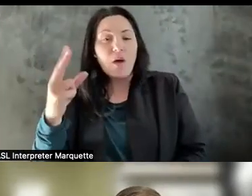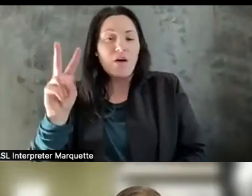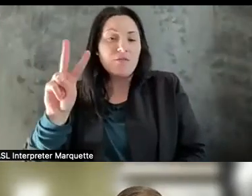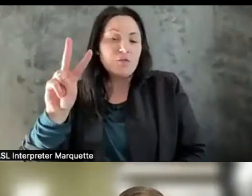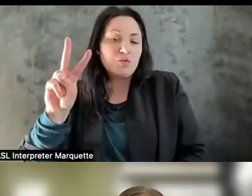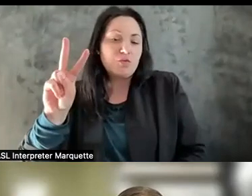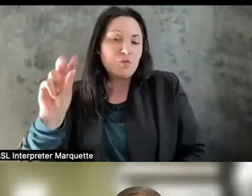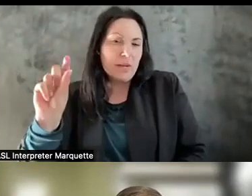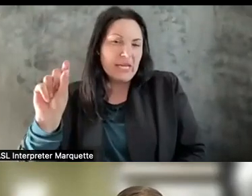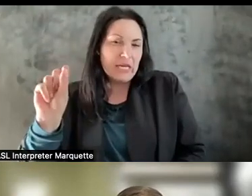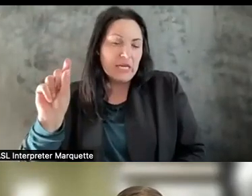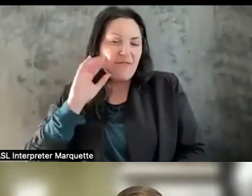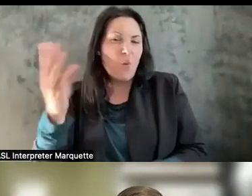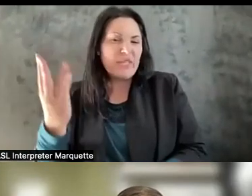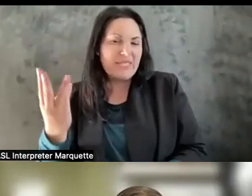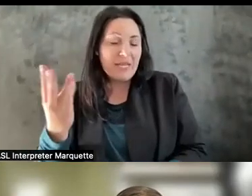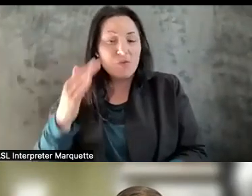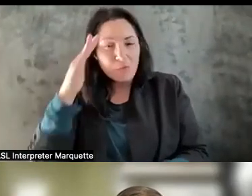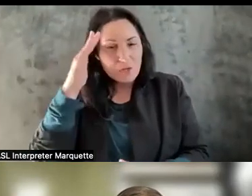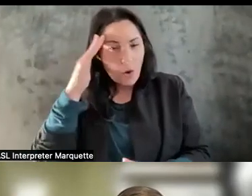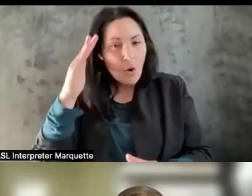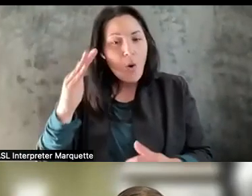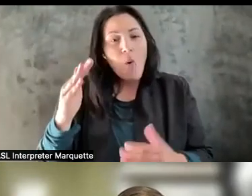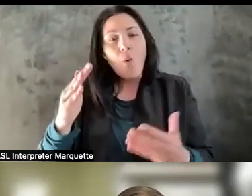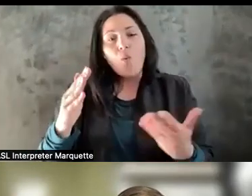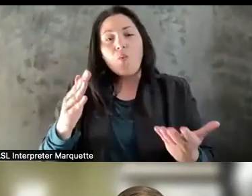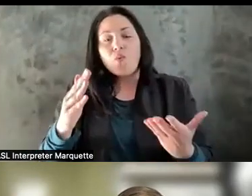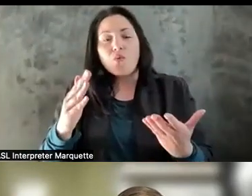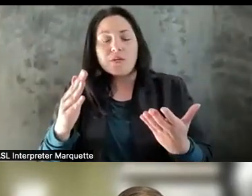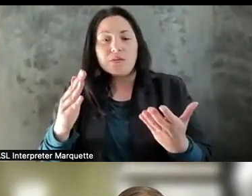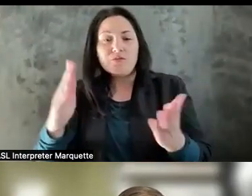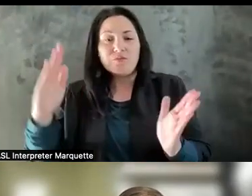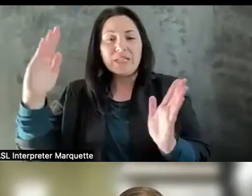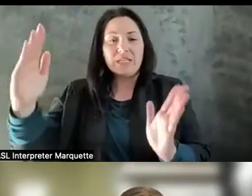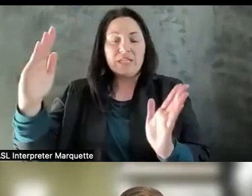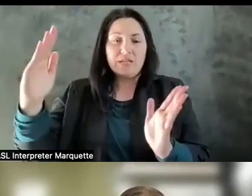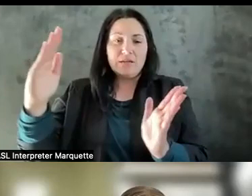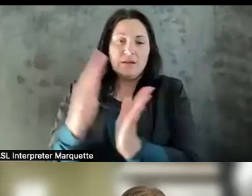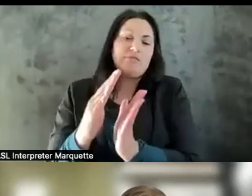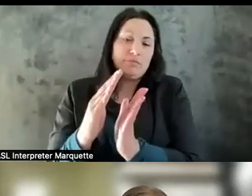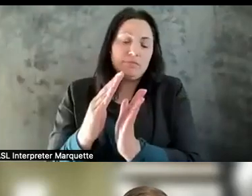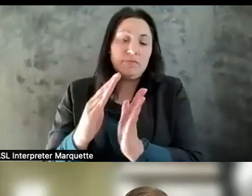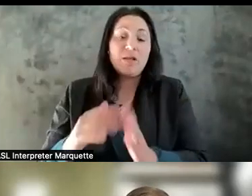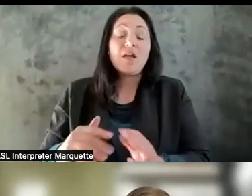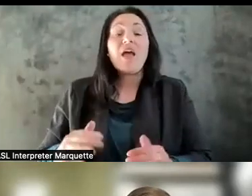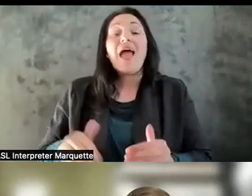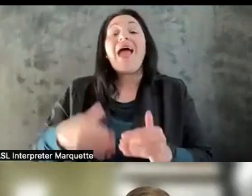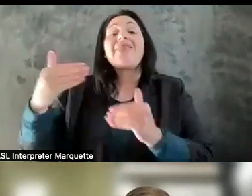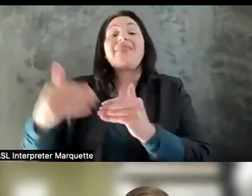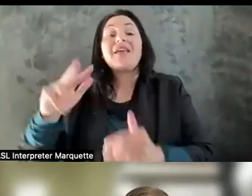respectively, so that we know that there's not really a half hour wait. And then our next third and fourth